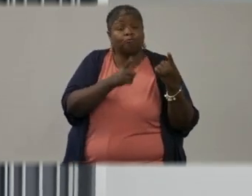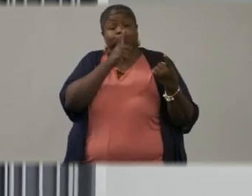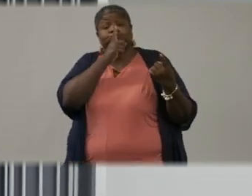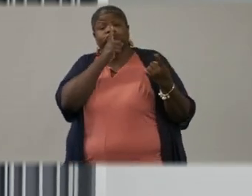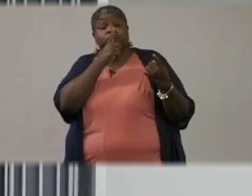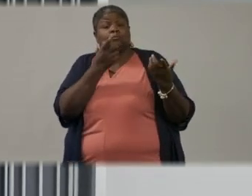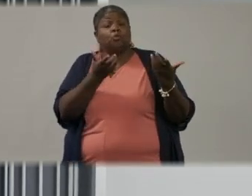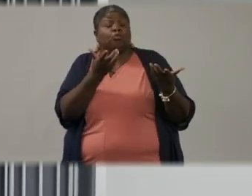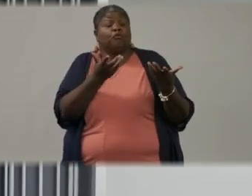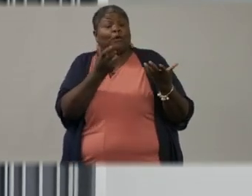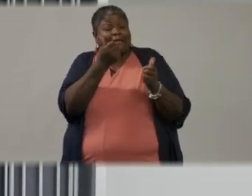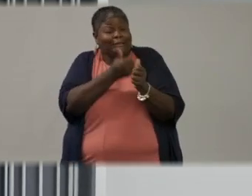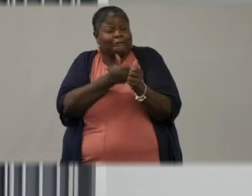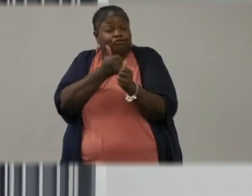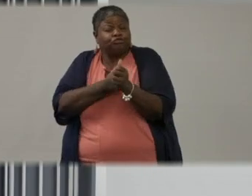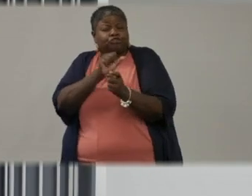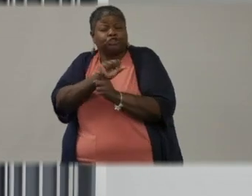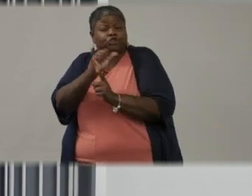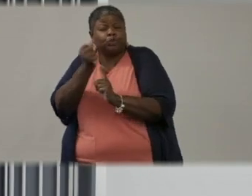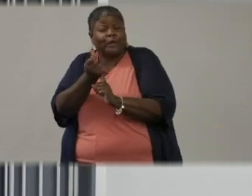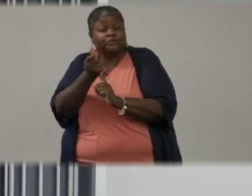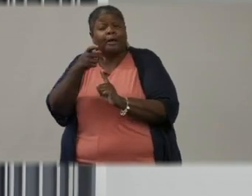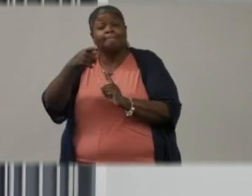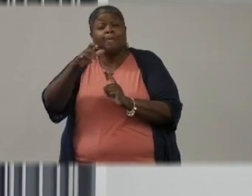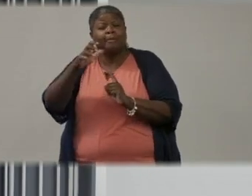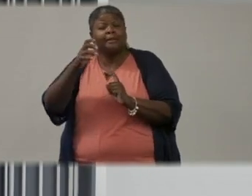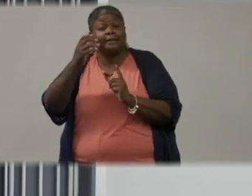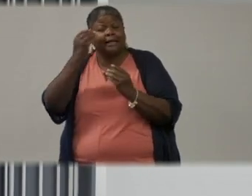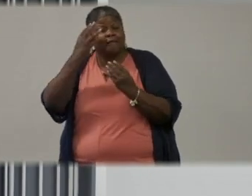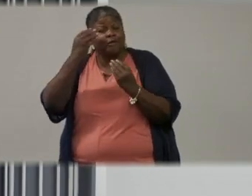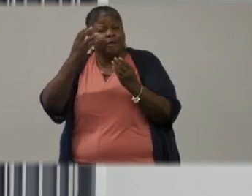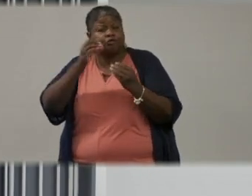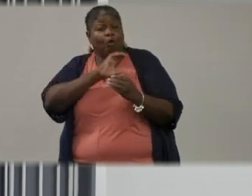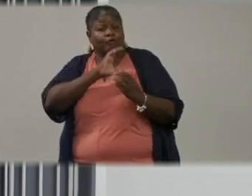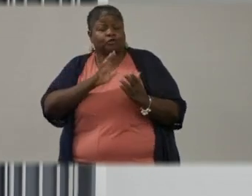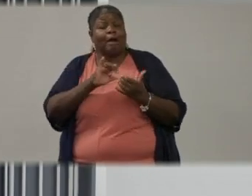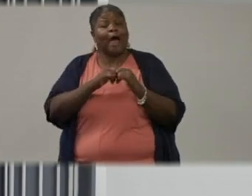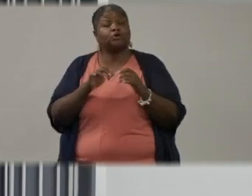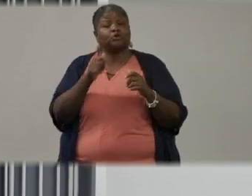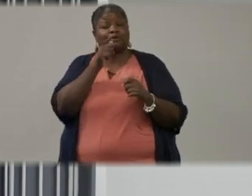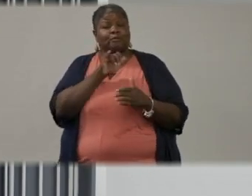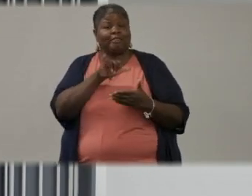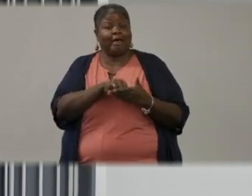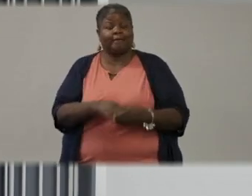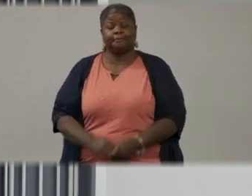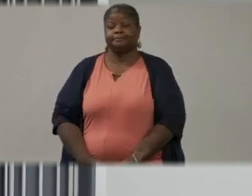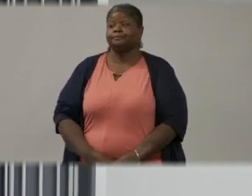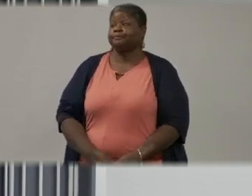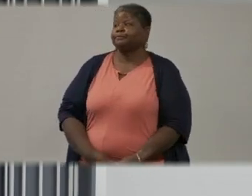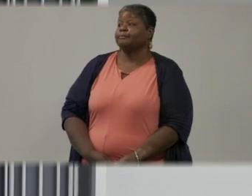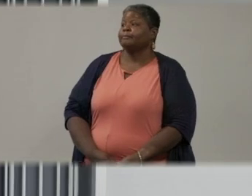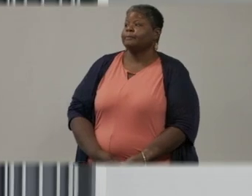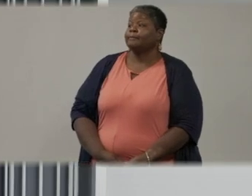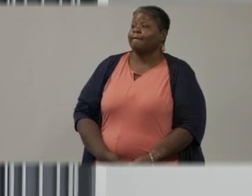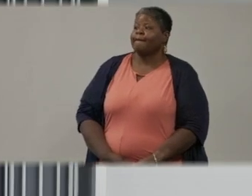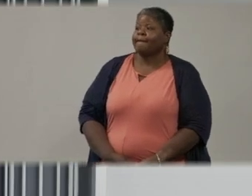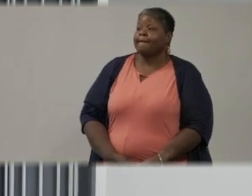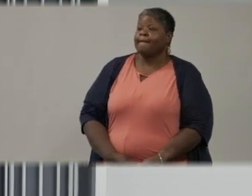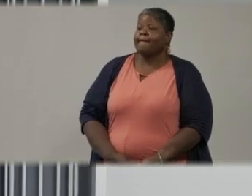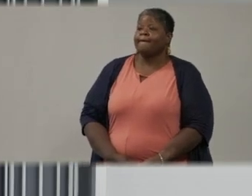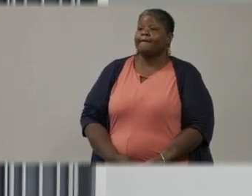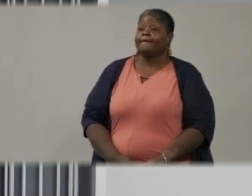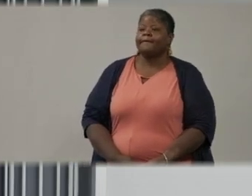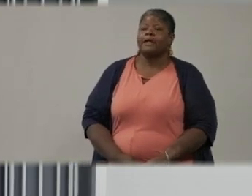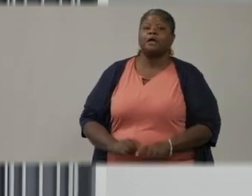mean, you don't, for each situation, have a public information officer, but how do you deal with that? It would go to the